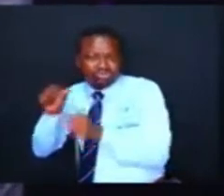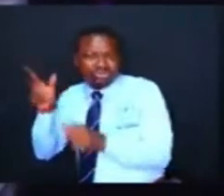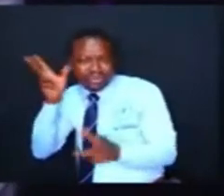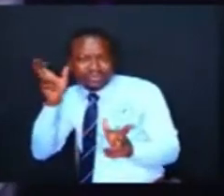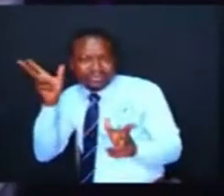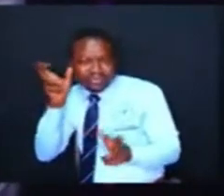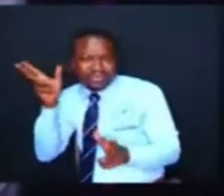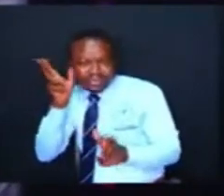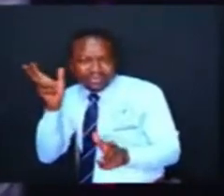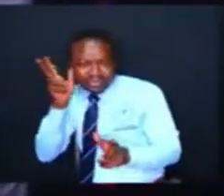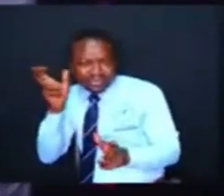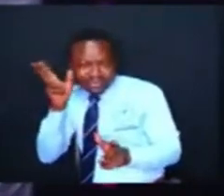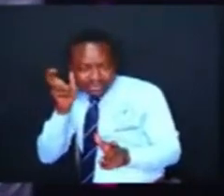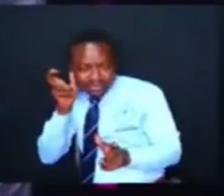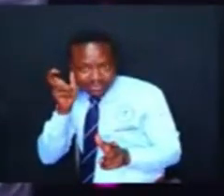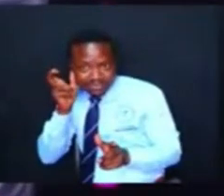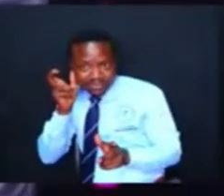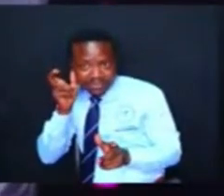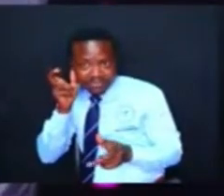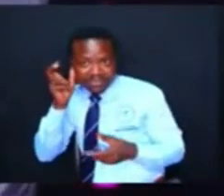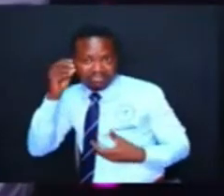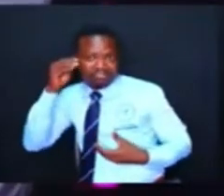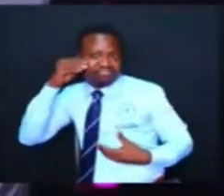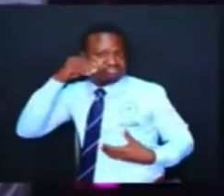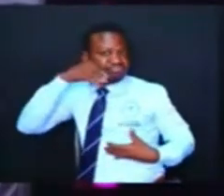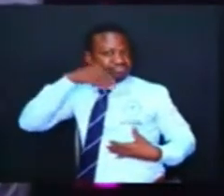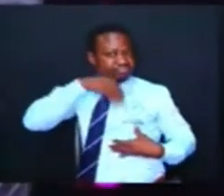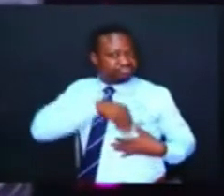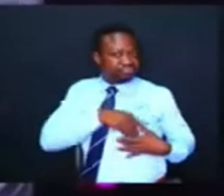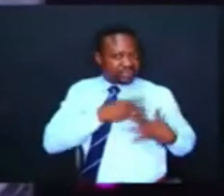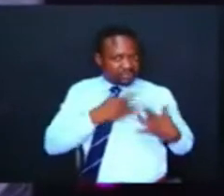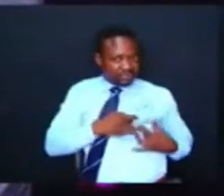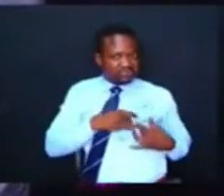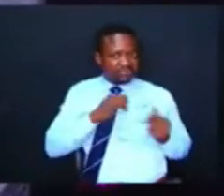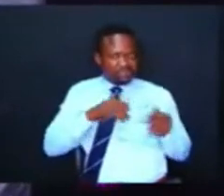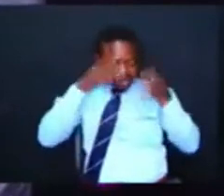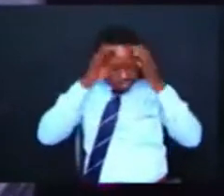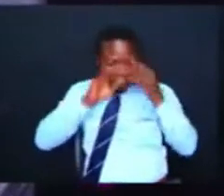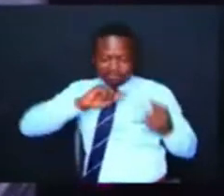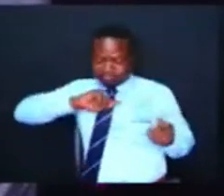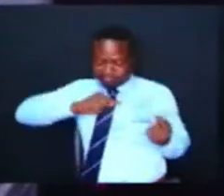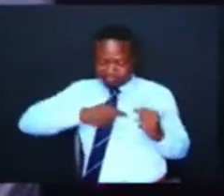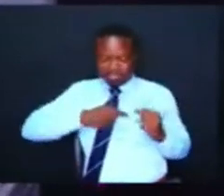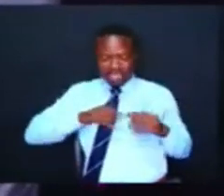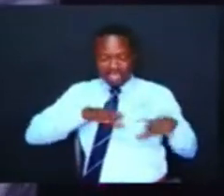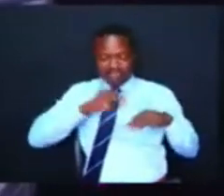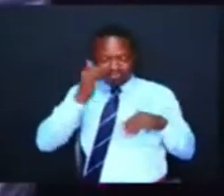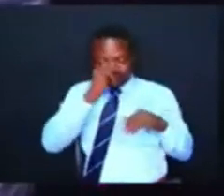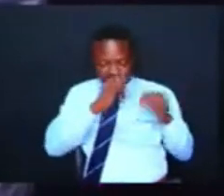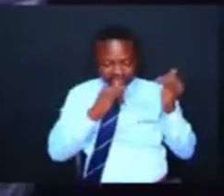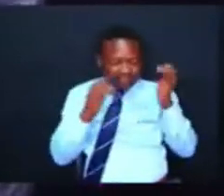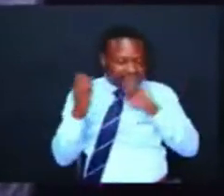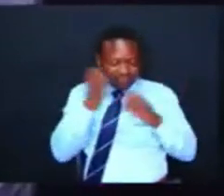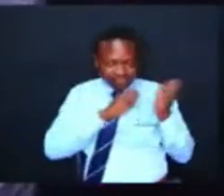heart, it can cause bitterness. Now, evil